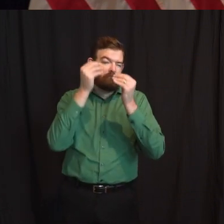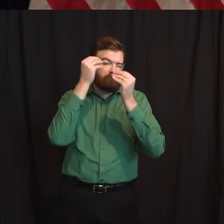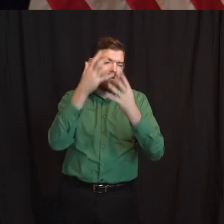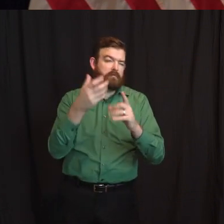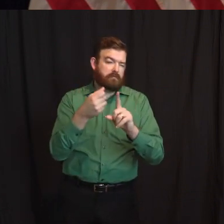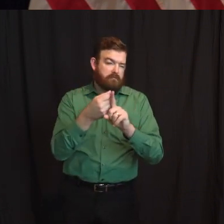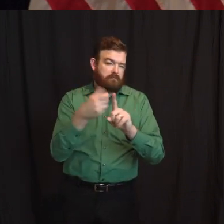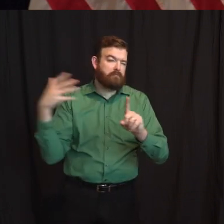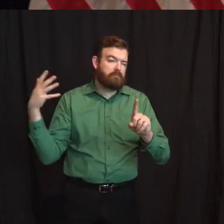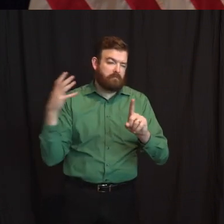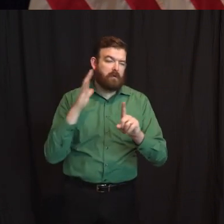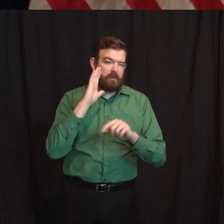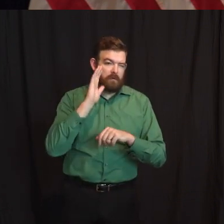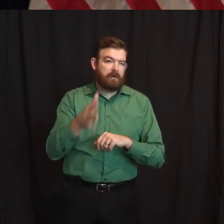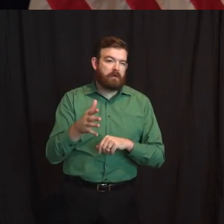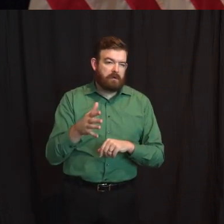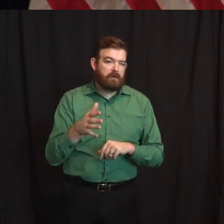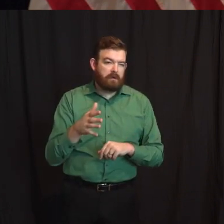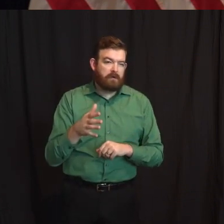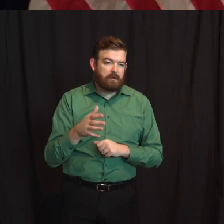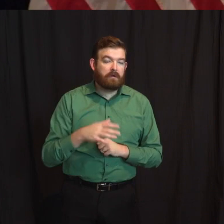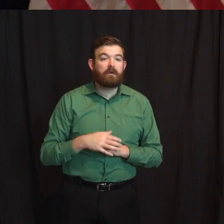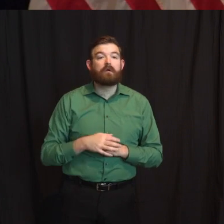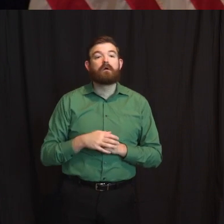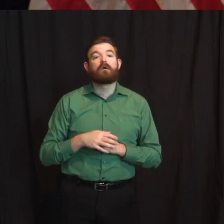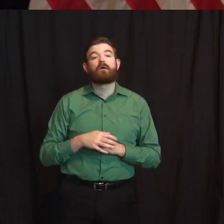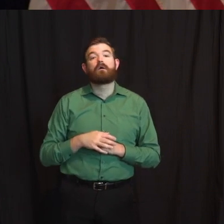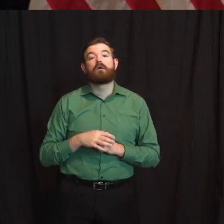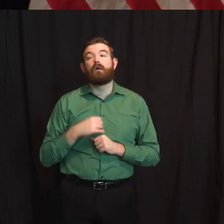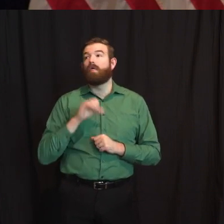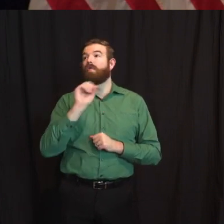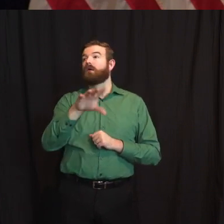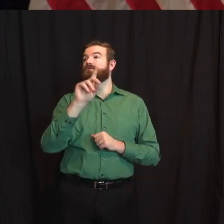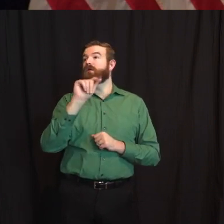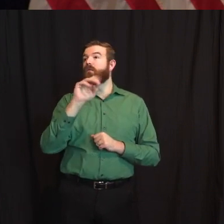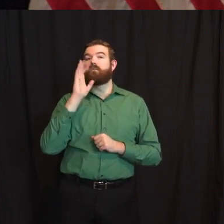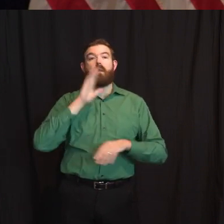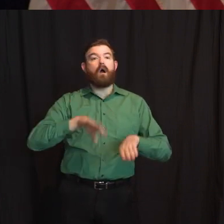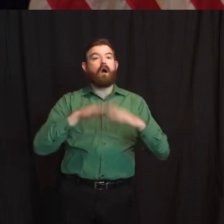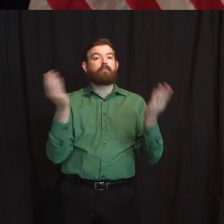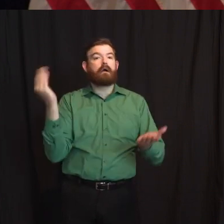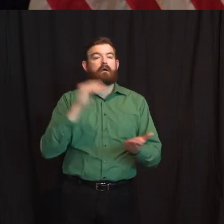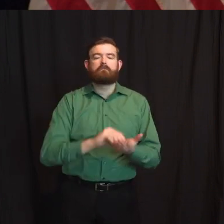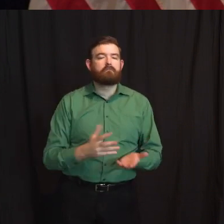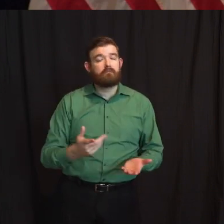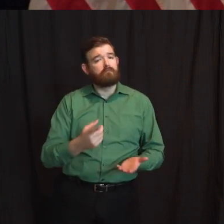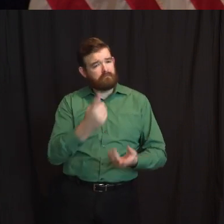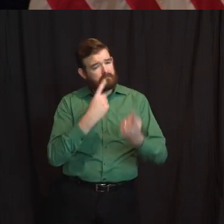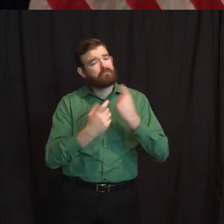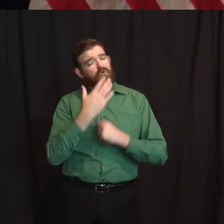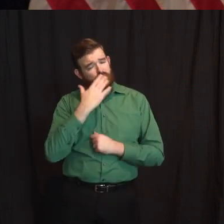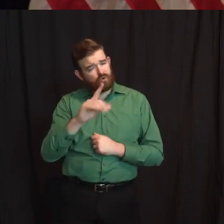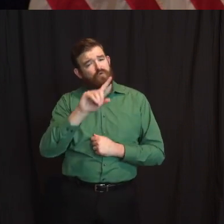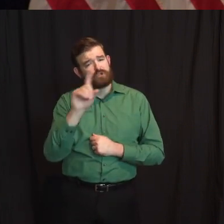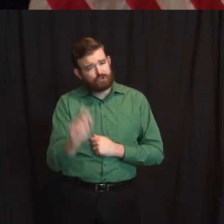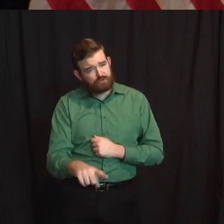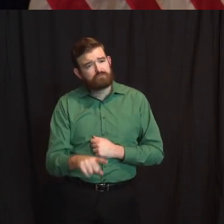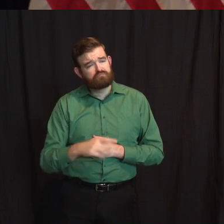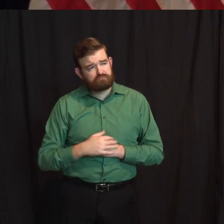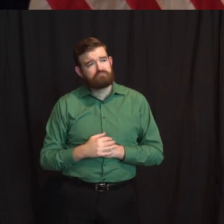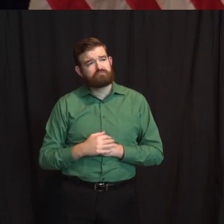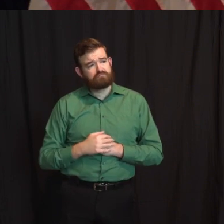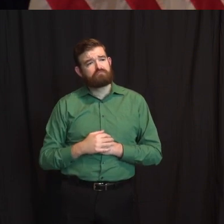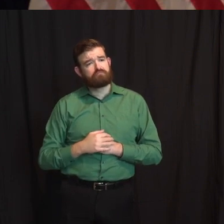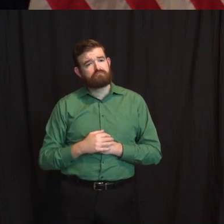with the dates associated with it, but you all have asked, I think rightfully, exactly what marker should we be expecting you